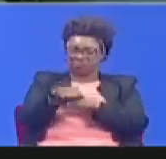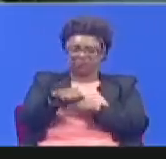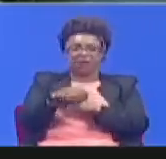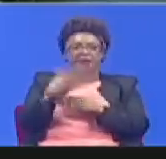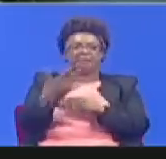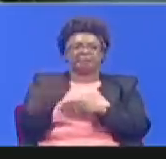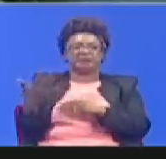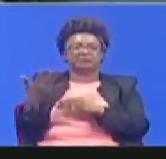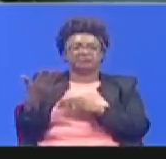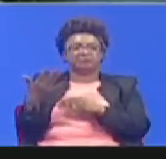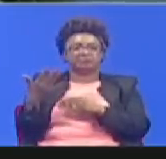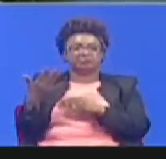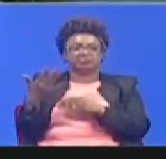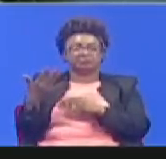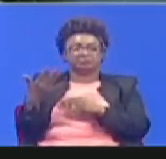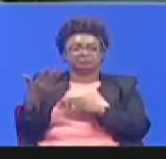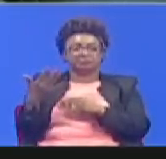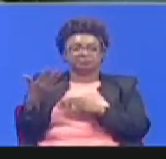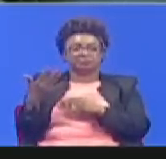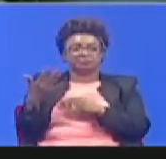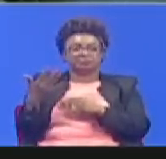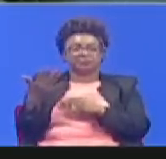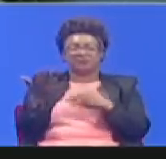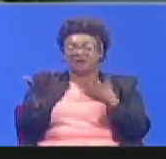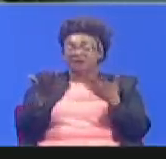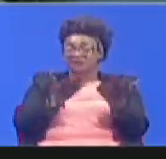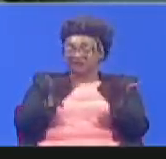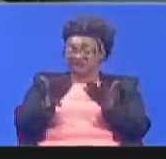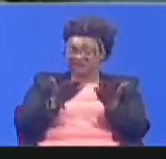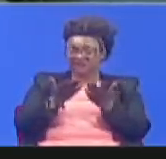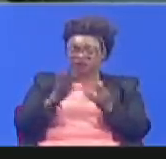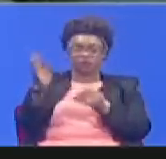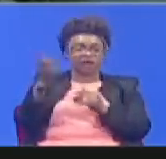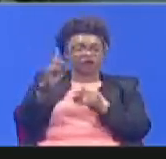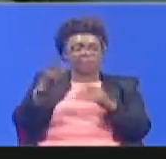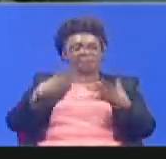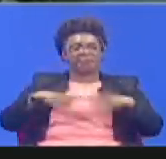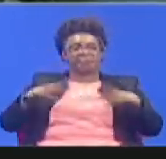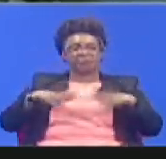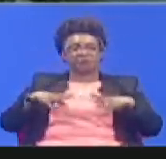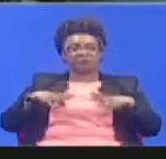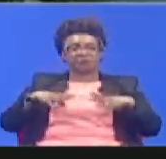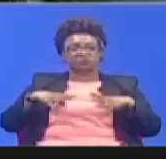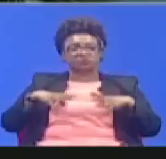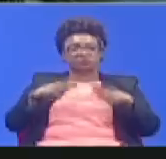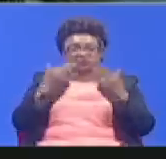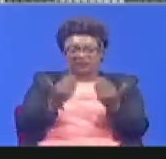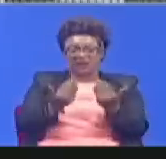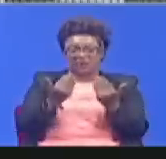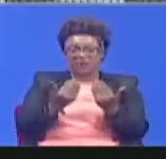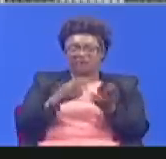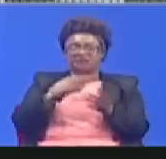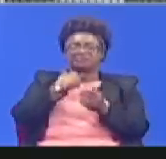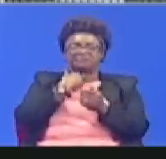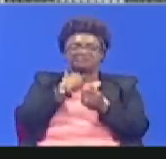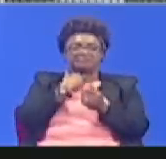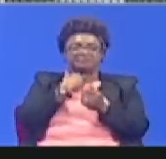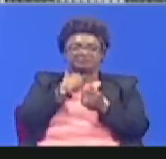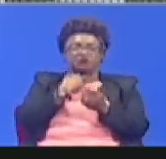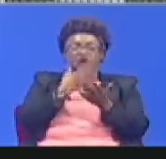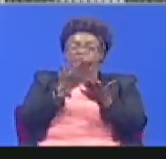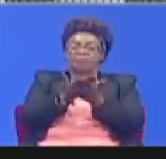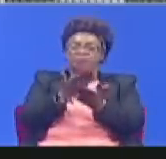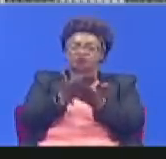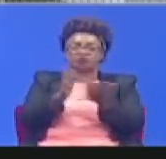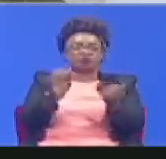reign supreme at City Hall. Services to Nairobi citizens have practically ground to a halt. Proposals to disband